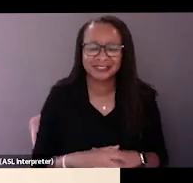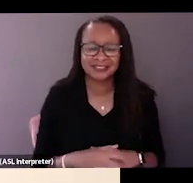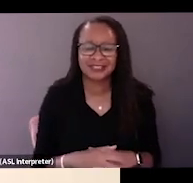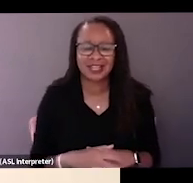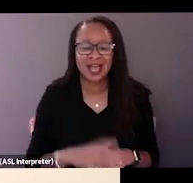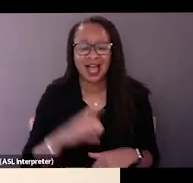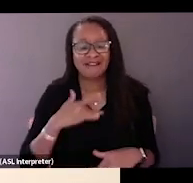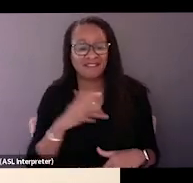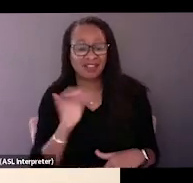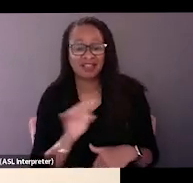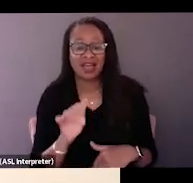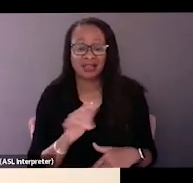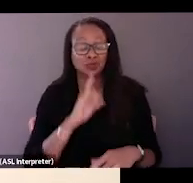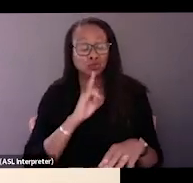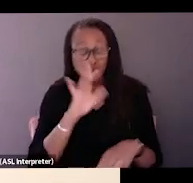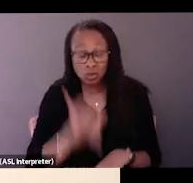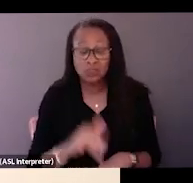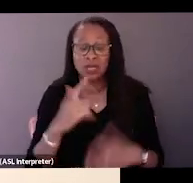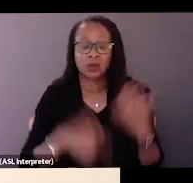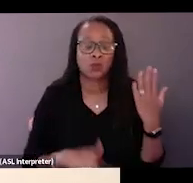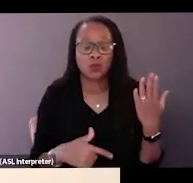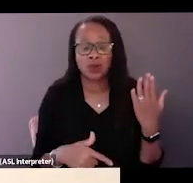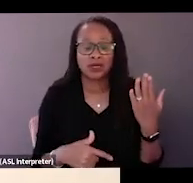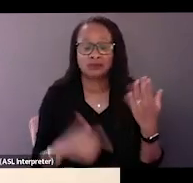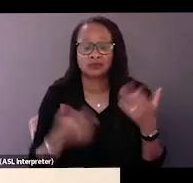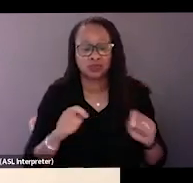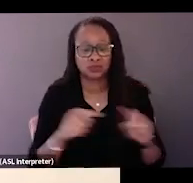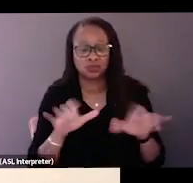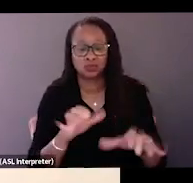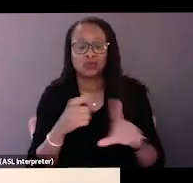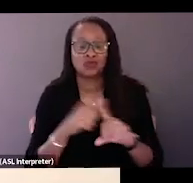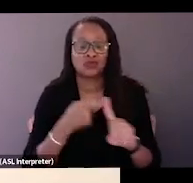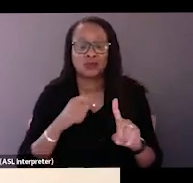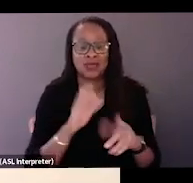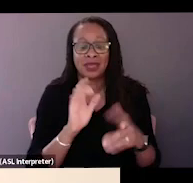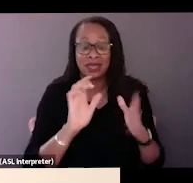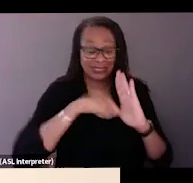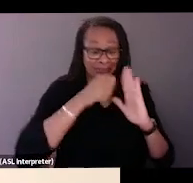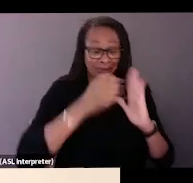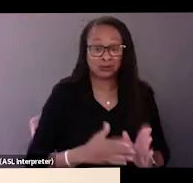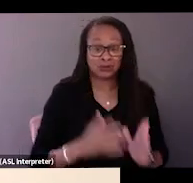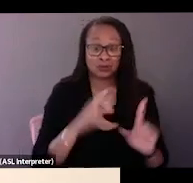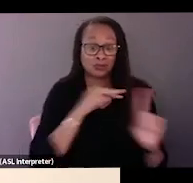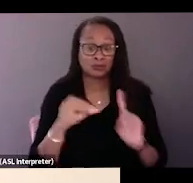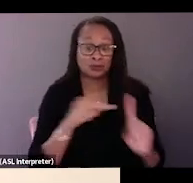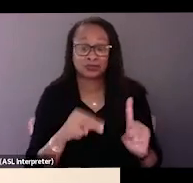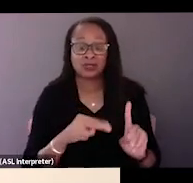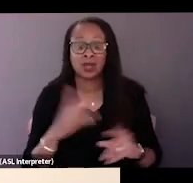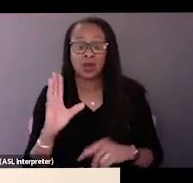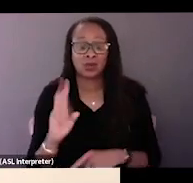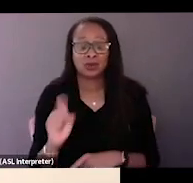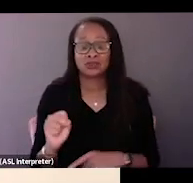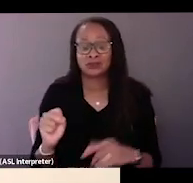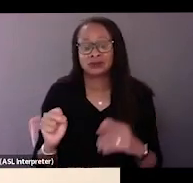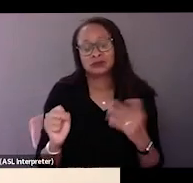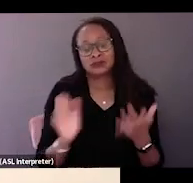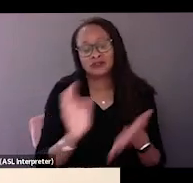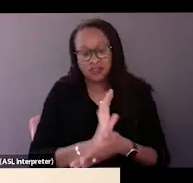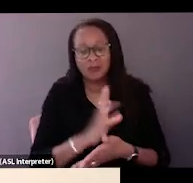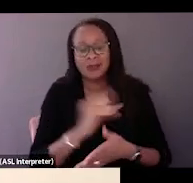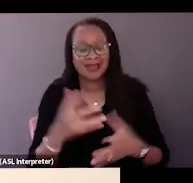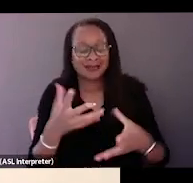yo siento que literalmente lo que tratamos de hacer a nivel de fotografía de la película fue